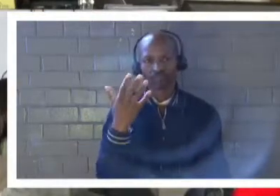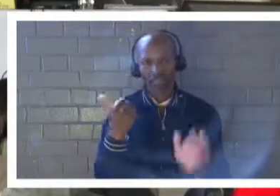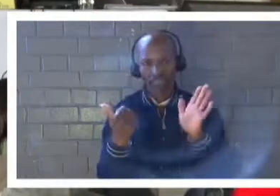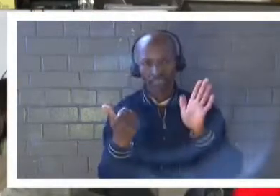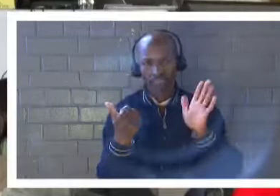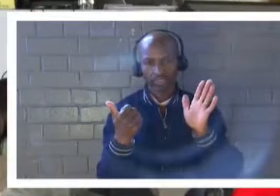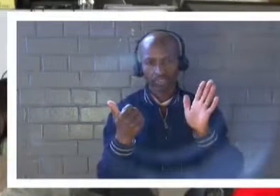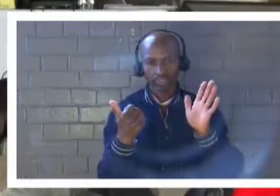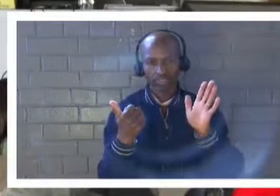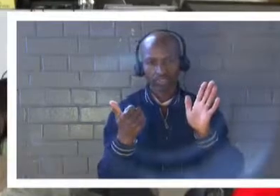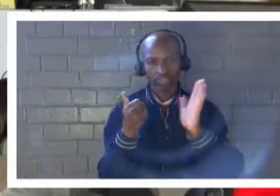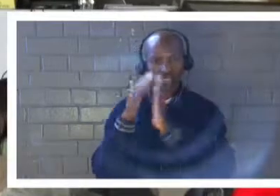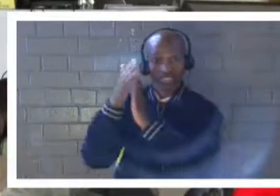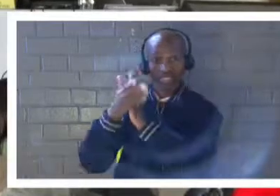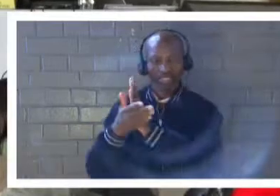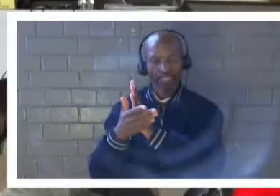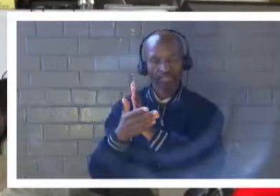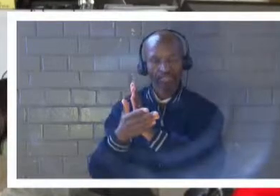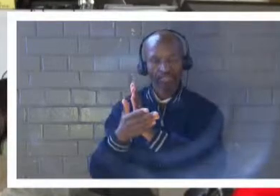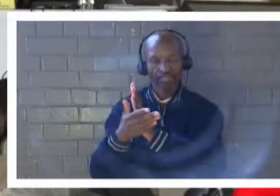six, six this side.